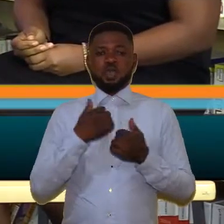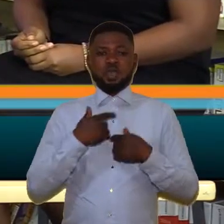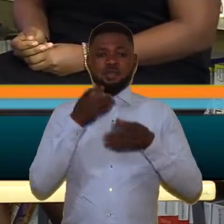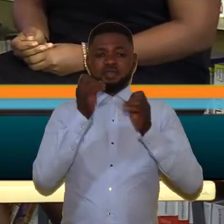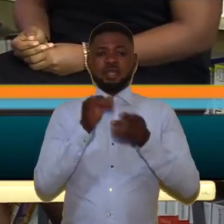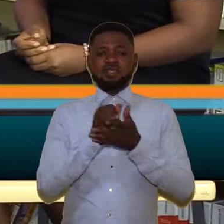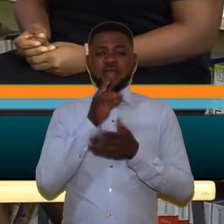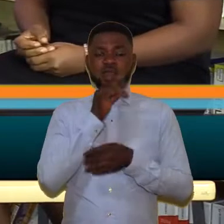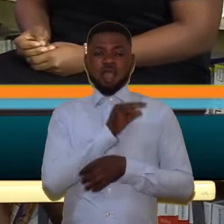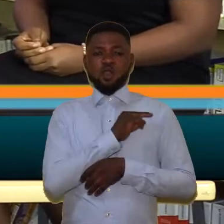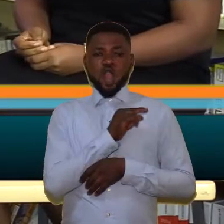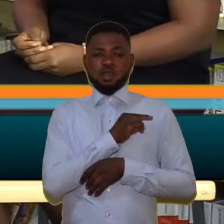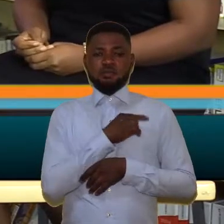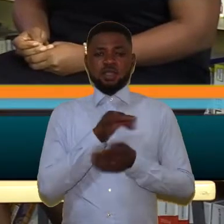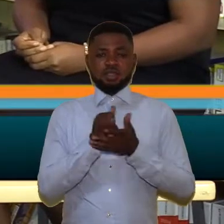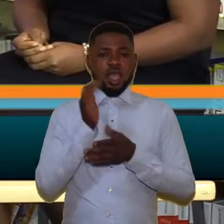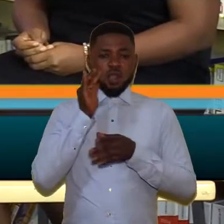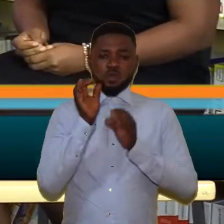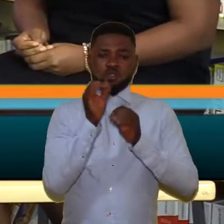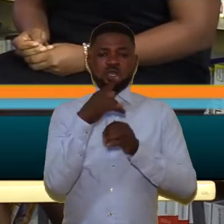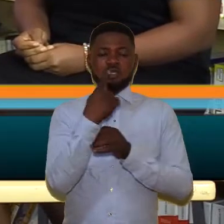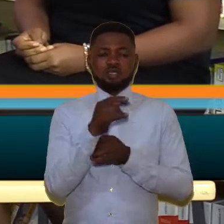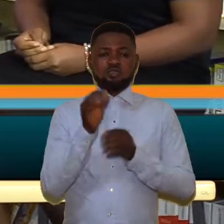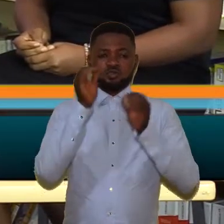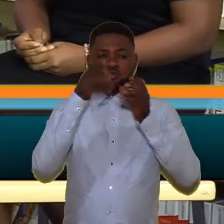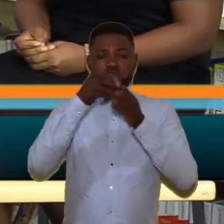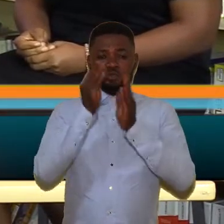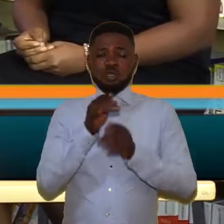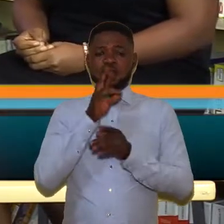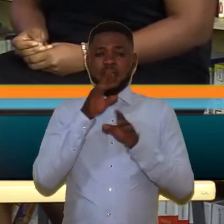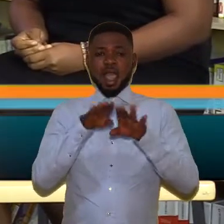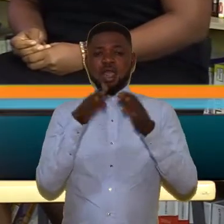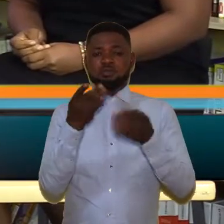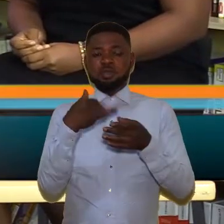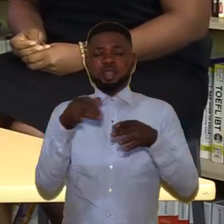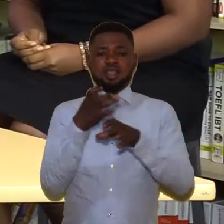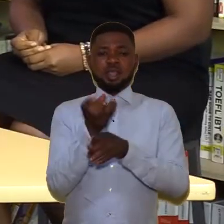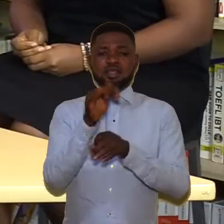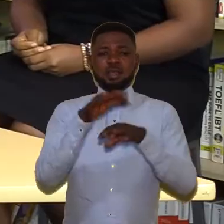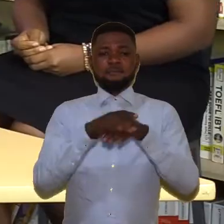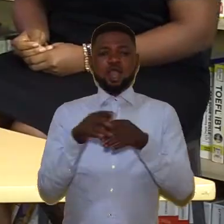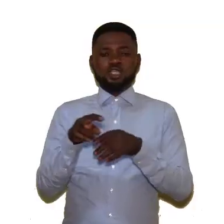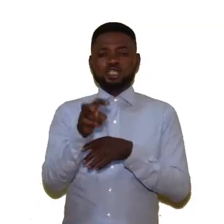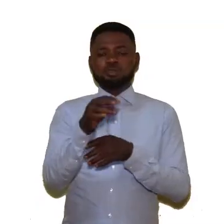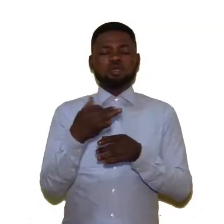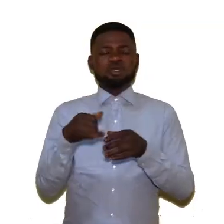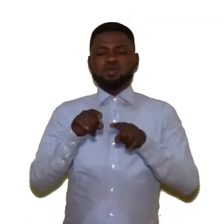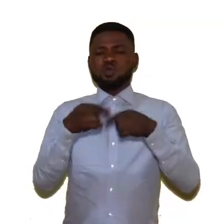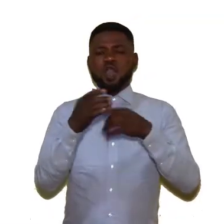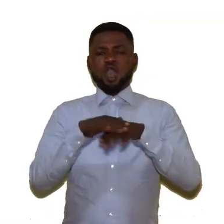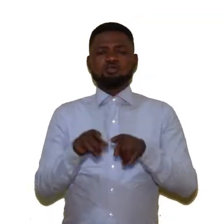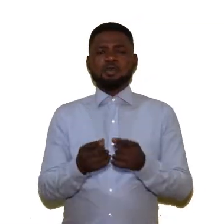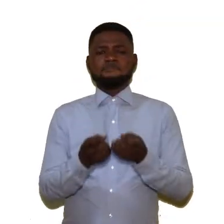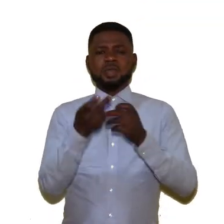are qualified. Yes, They support you. The students are exposed. They take them on excursions. True. They go on so many.